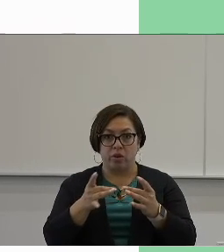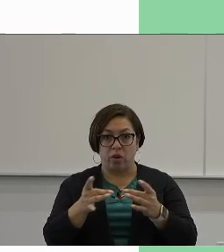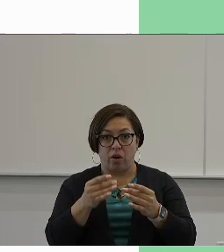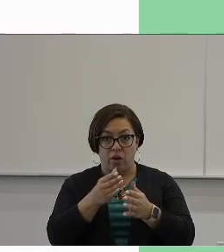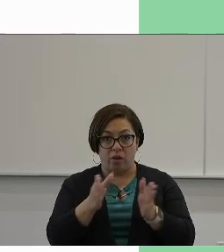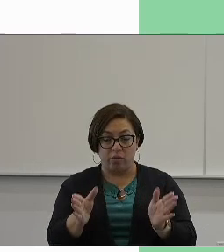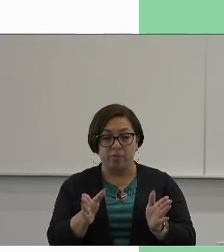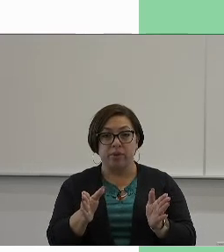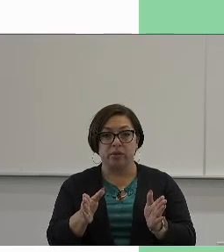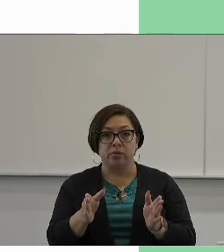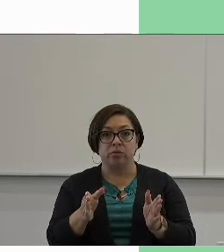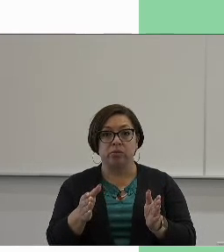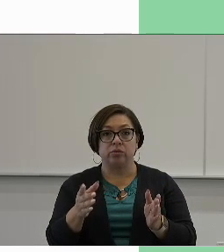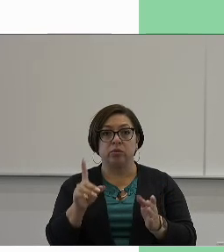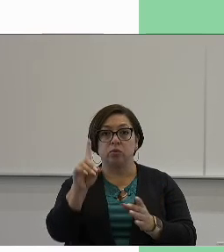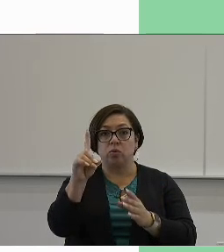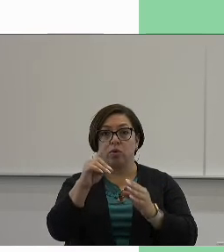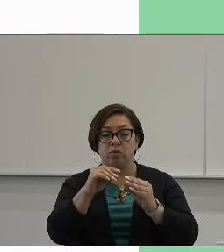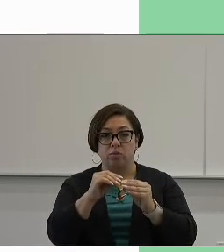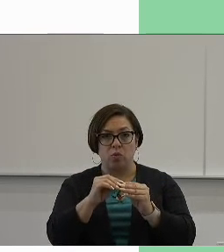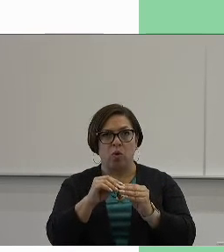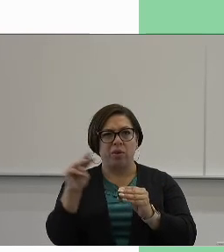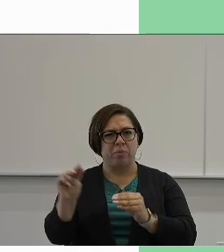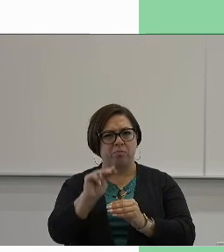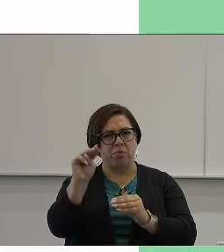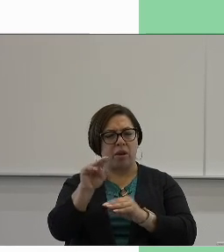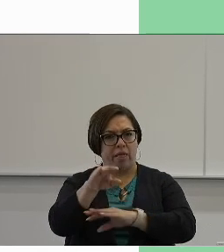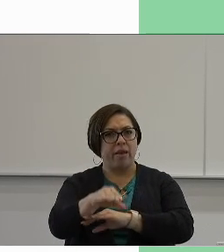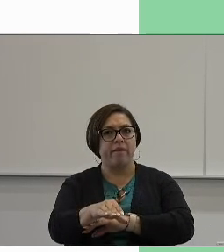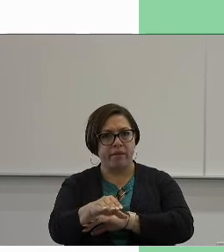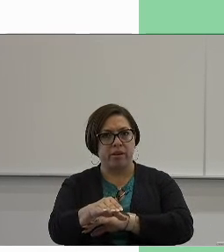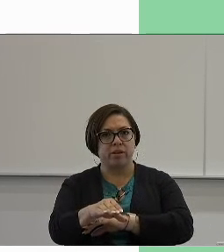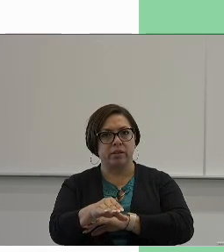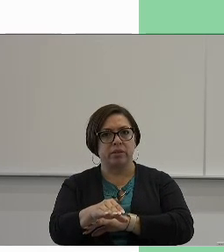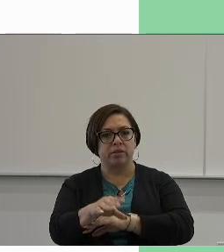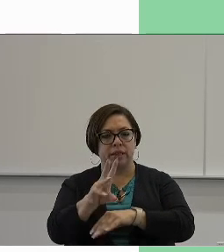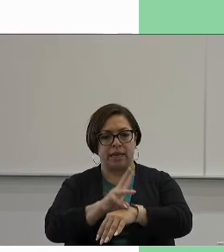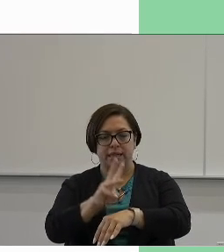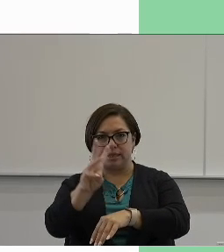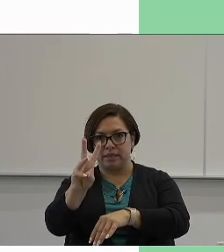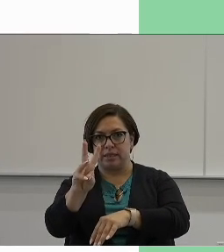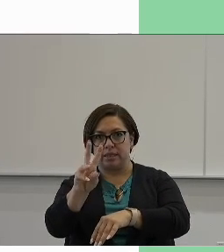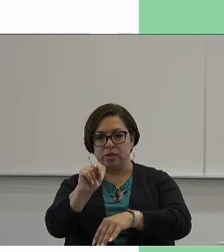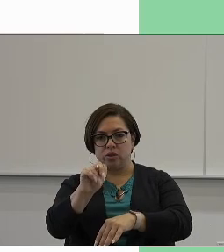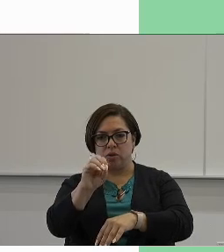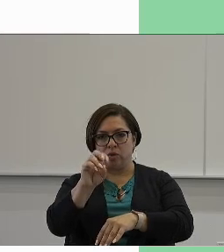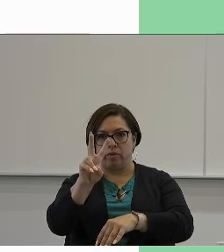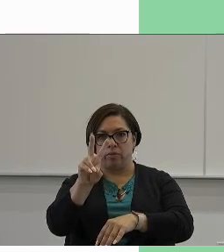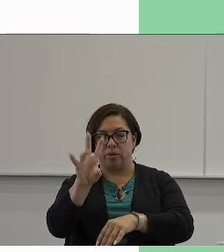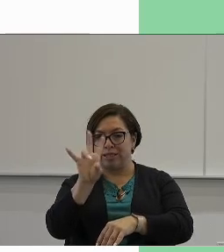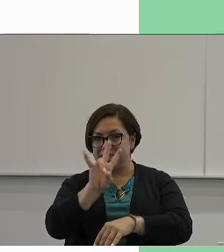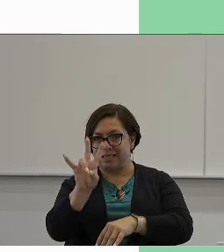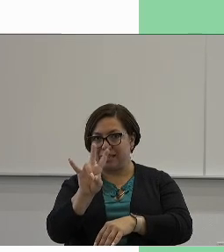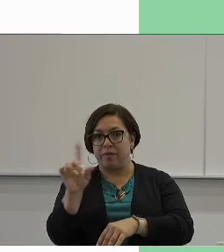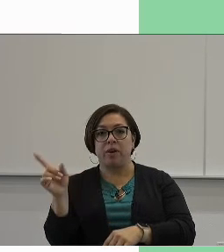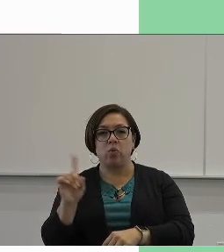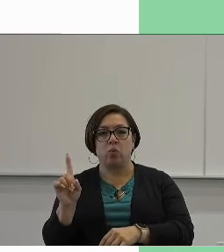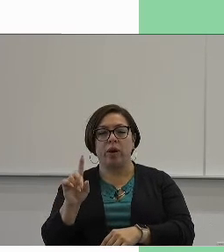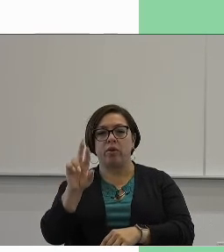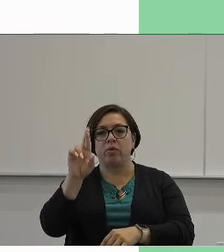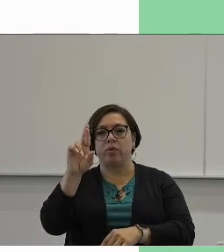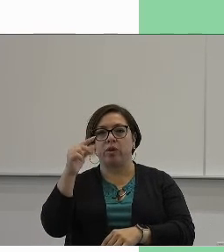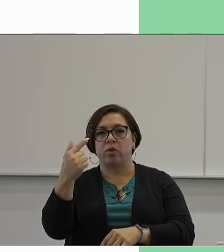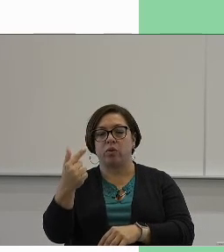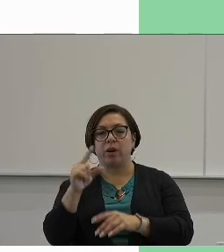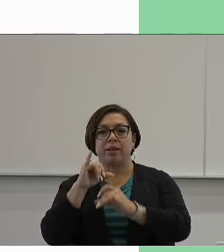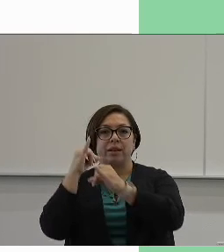input tomorrow evening. That'll be, Monday at 6 o'clock. That's November 7th. It'll be at the Rio Grande campus.